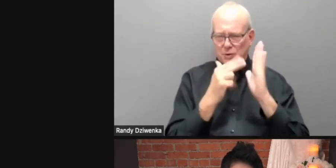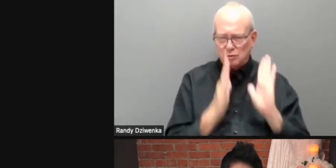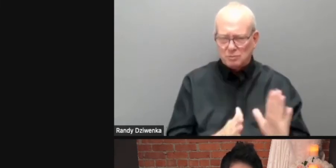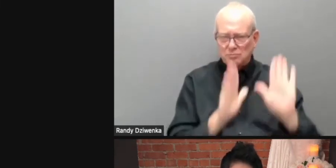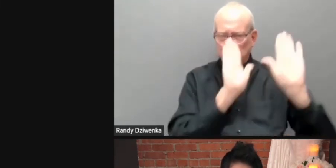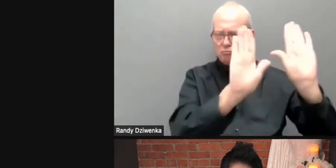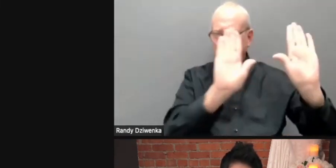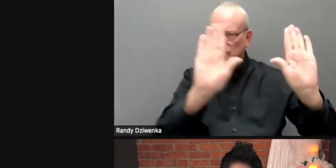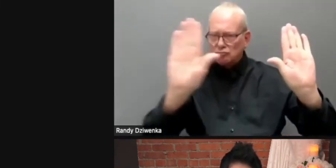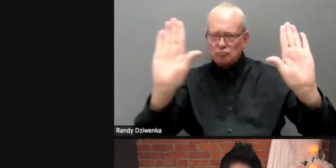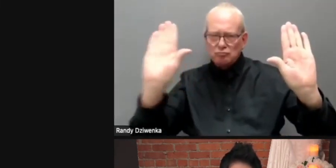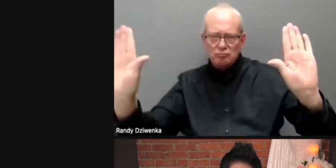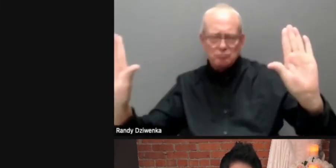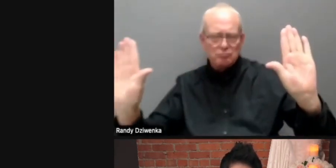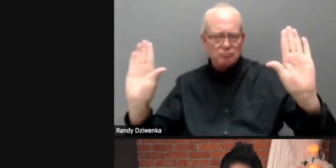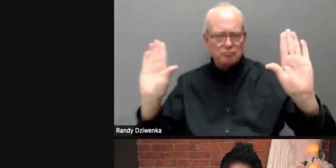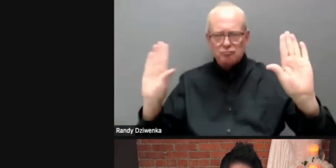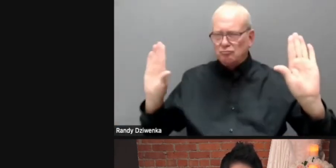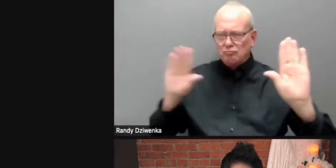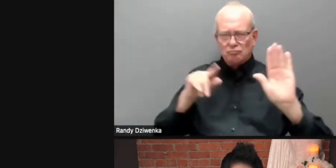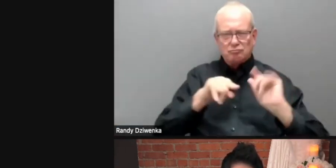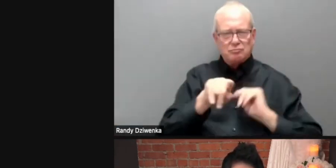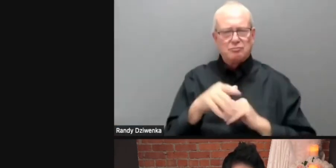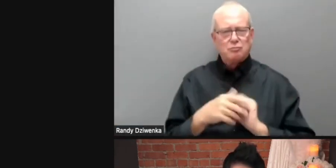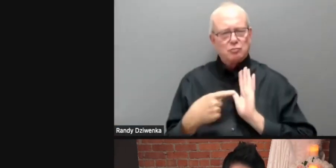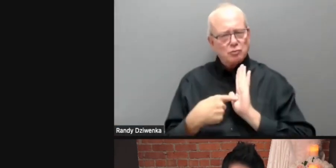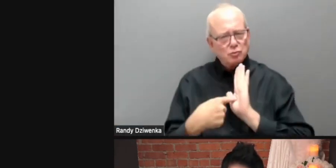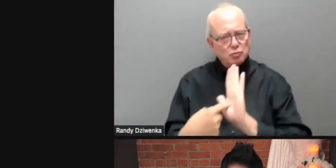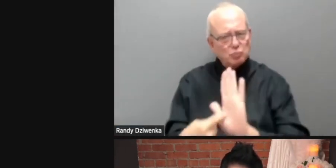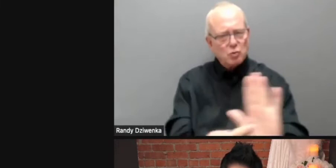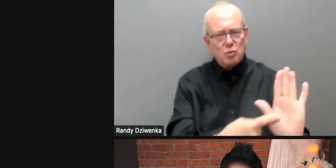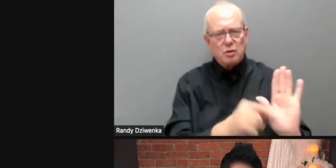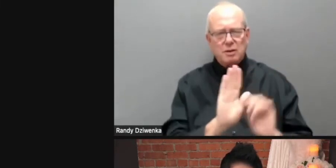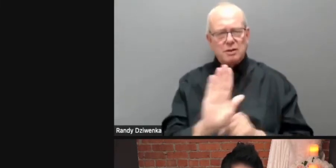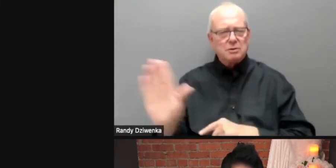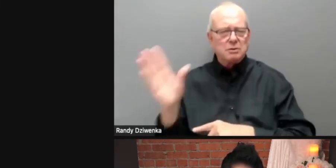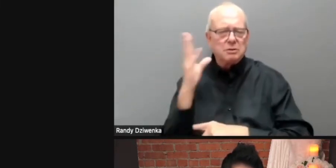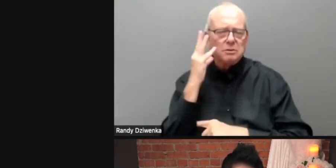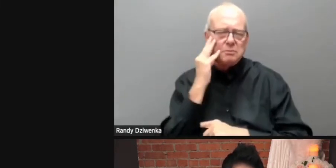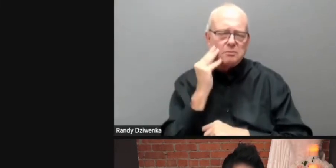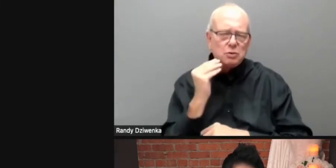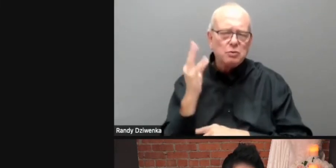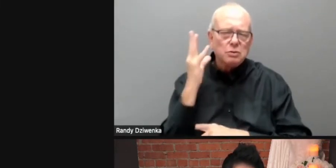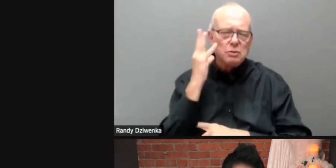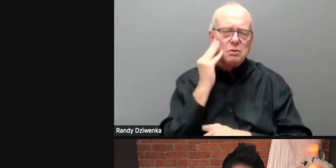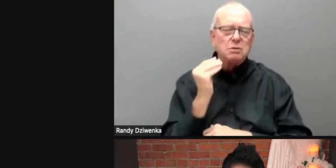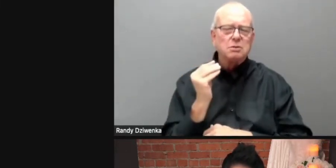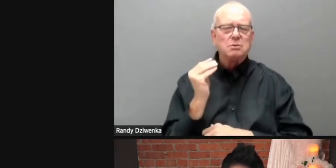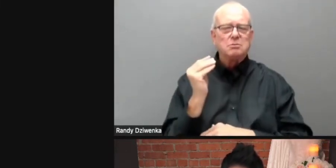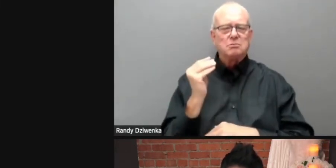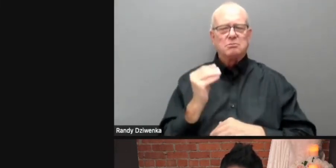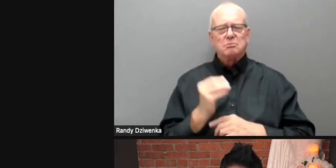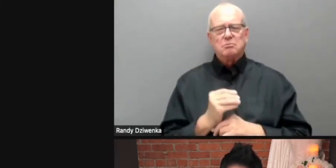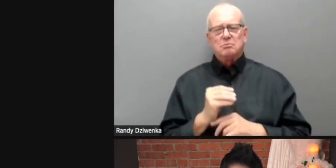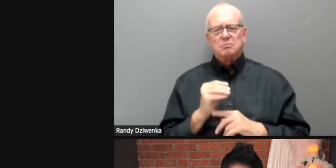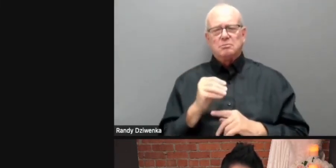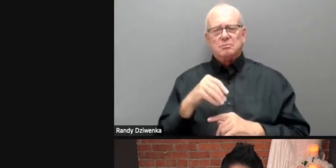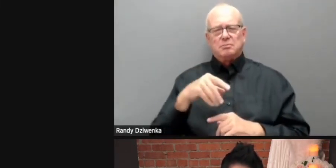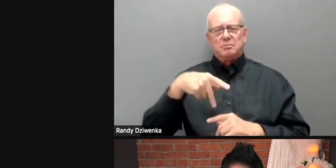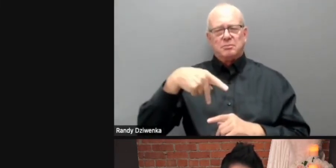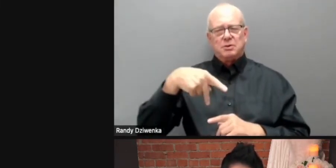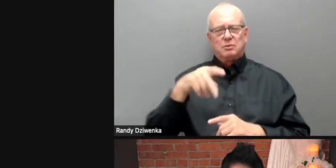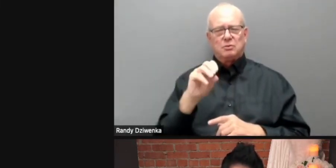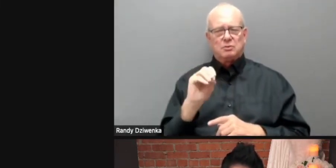experiences across countries that experience a major flux in people of color as their realities of